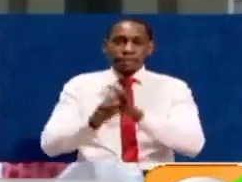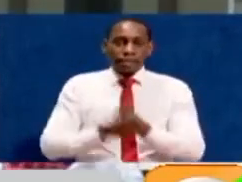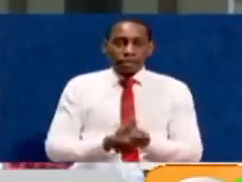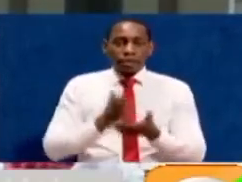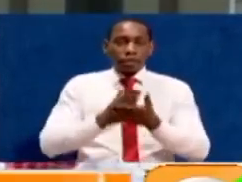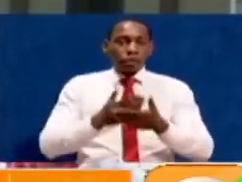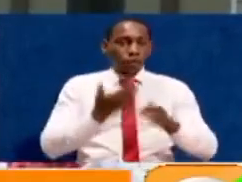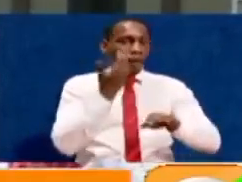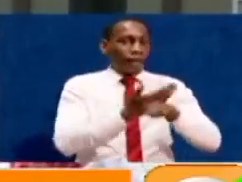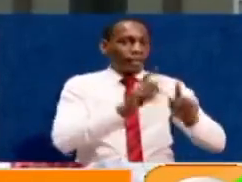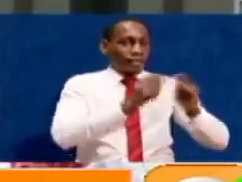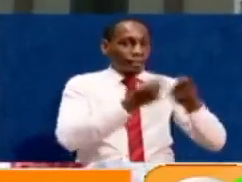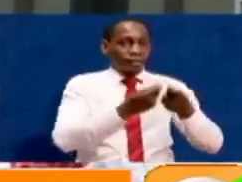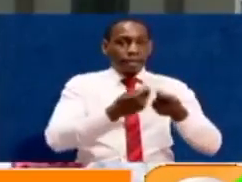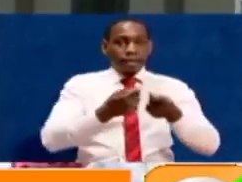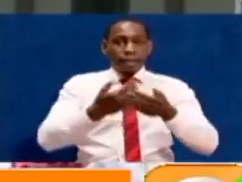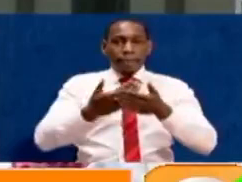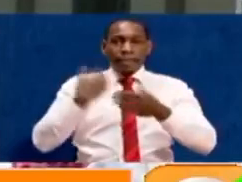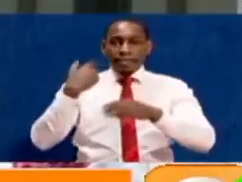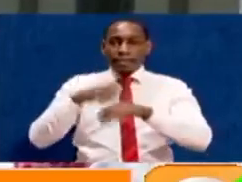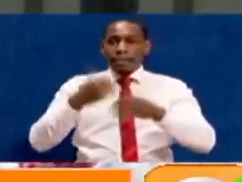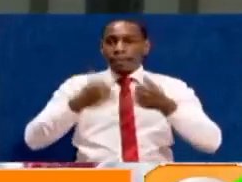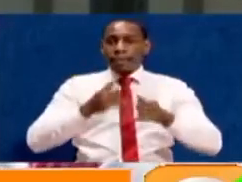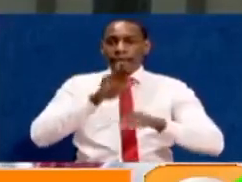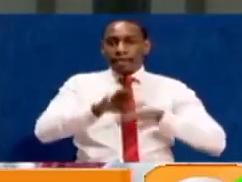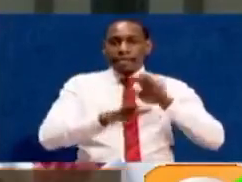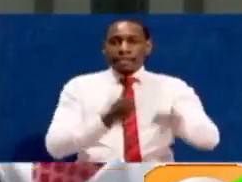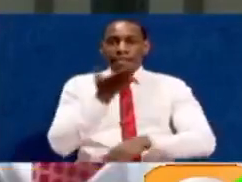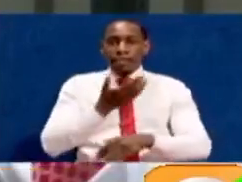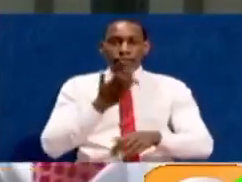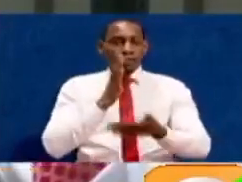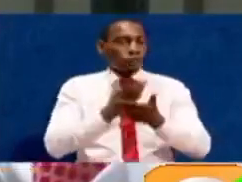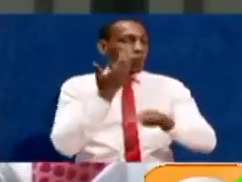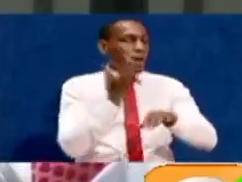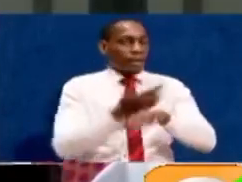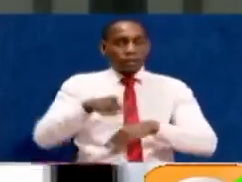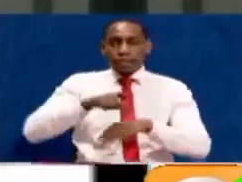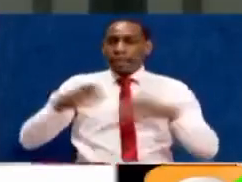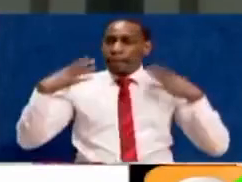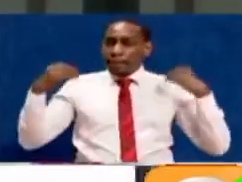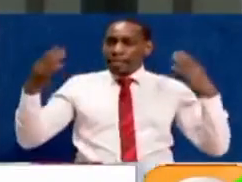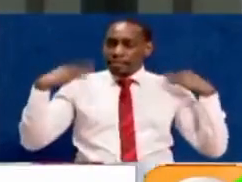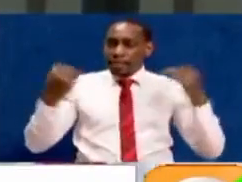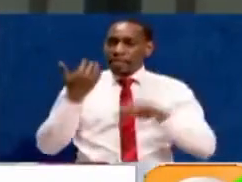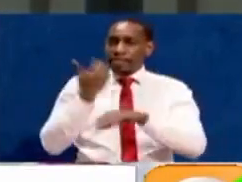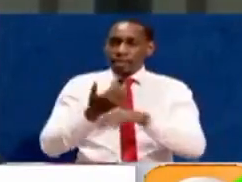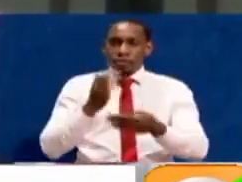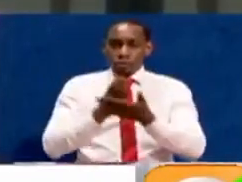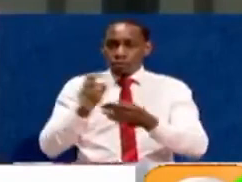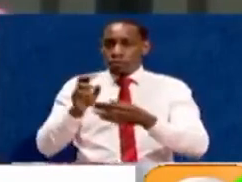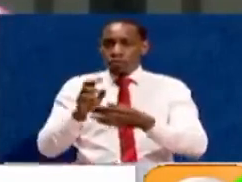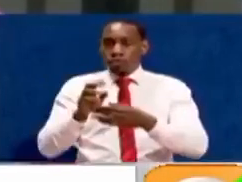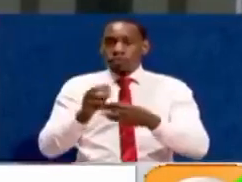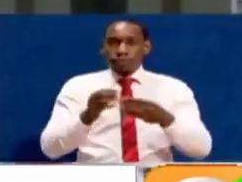because I remember last time we played them in Nyao Stadium, they gave us a hard time. That's why we're training very hard to capitalize on